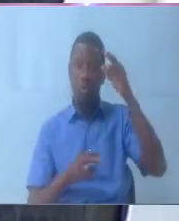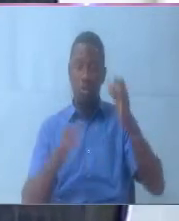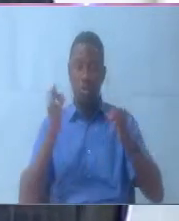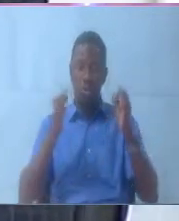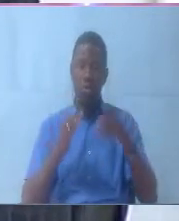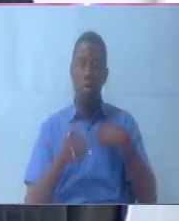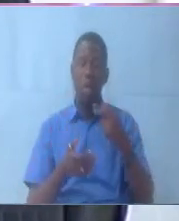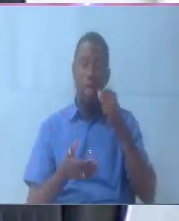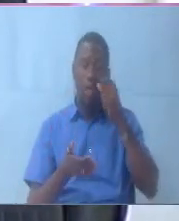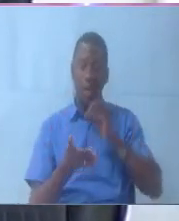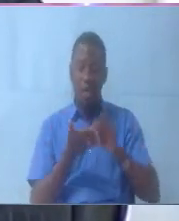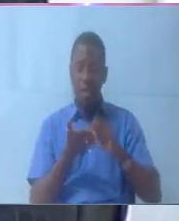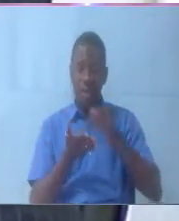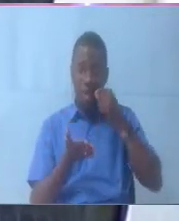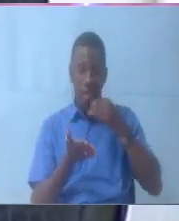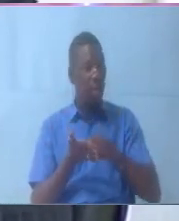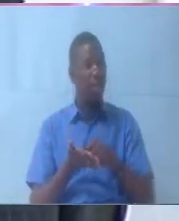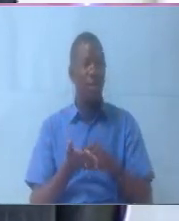letter.